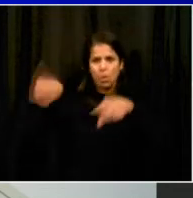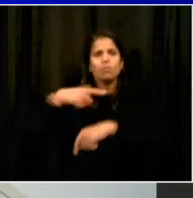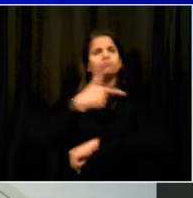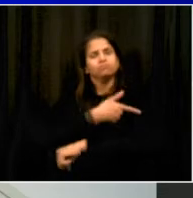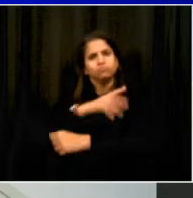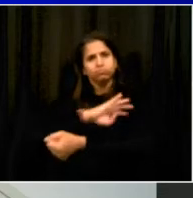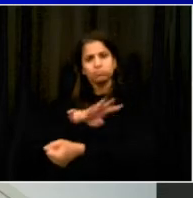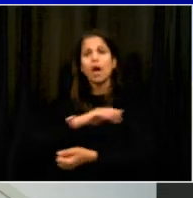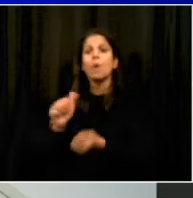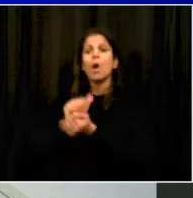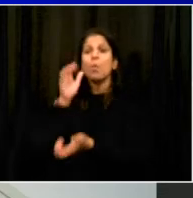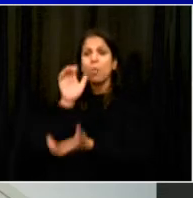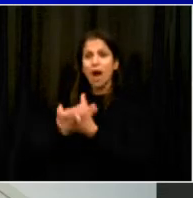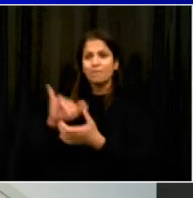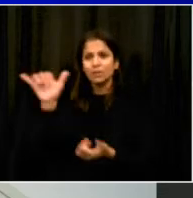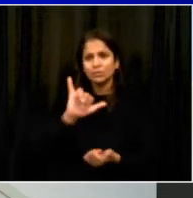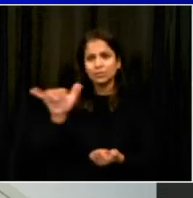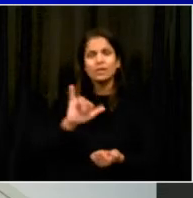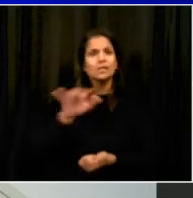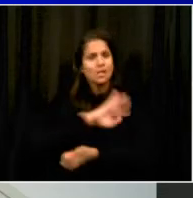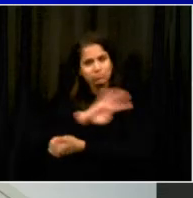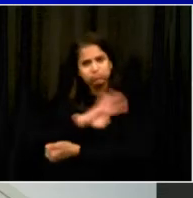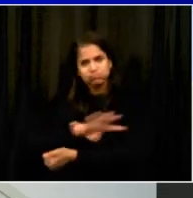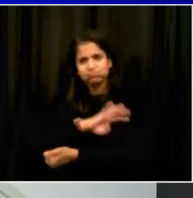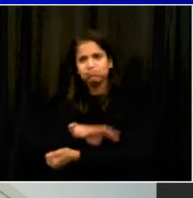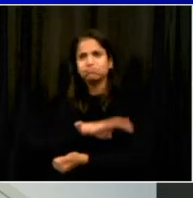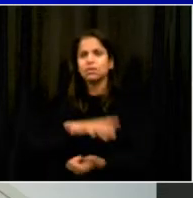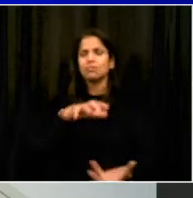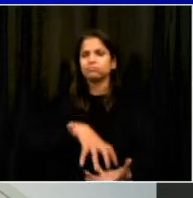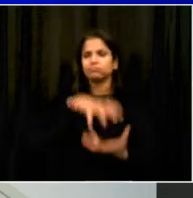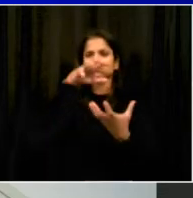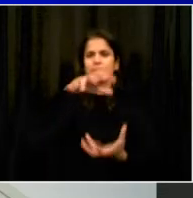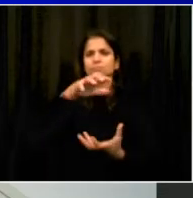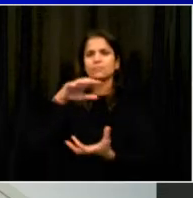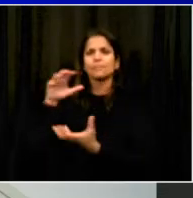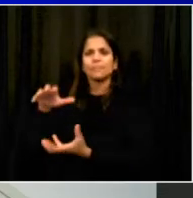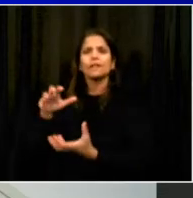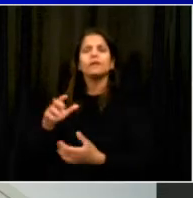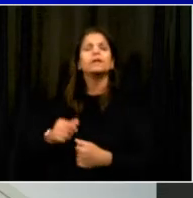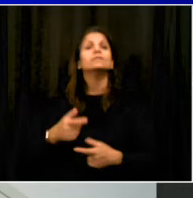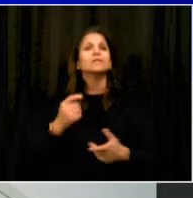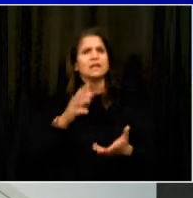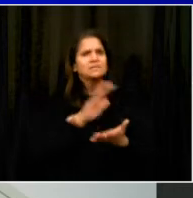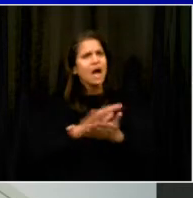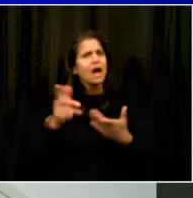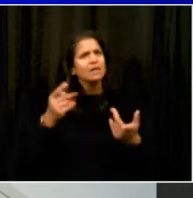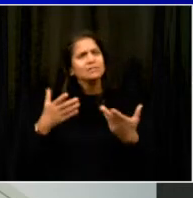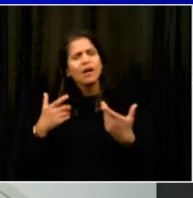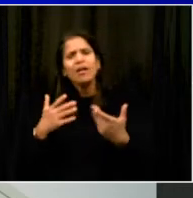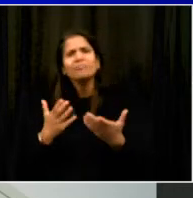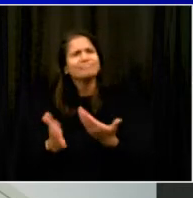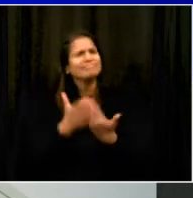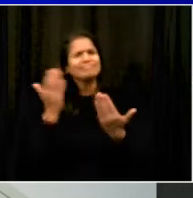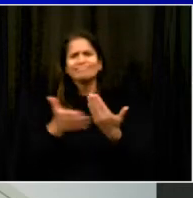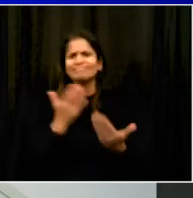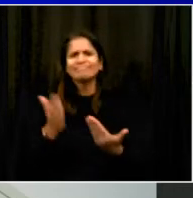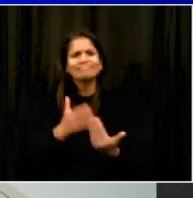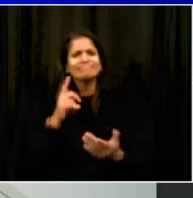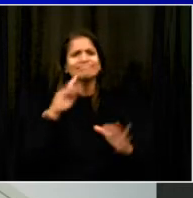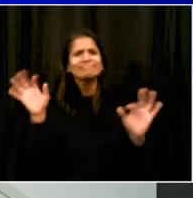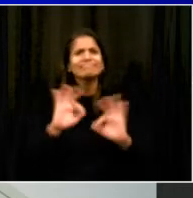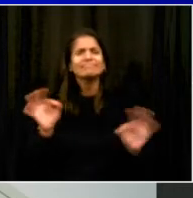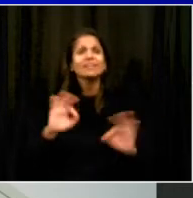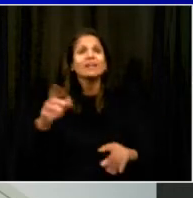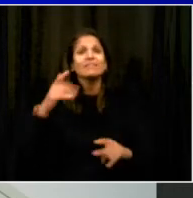at the Blood Center really take care of you. They make it easy. It's such an important thing to do, and you get your free juice and cookies at